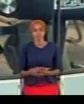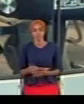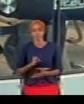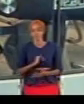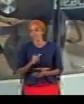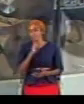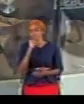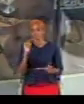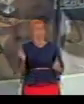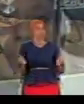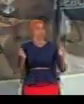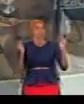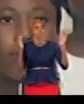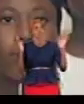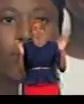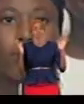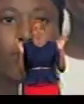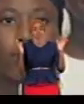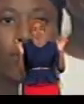not giving up.